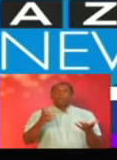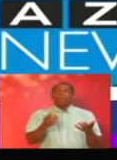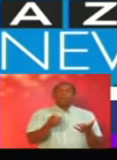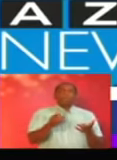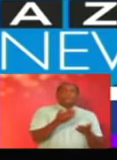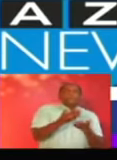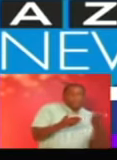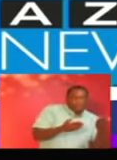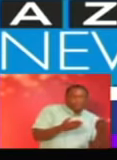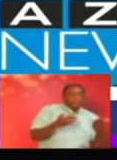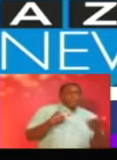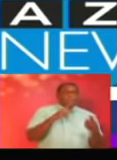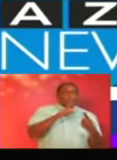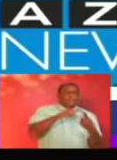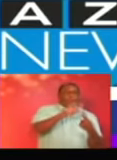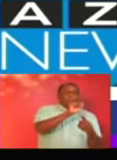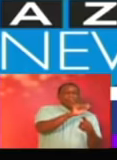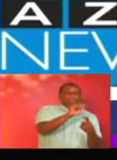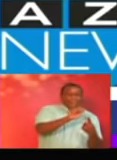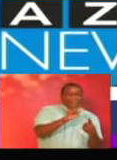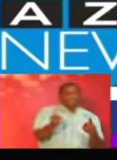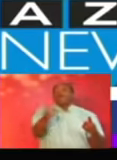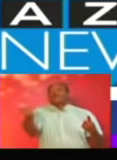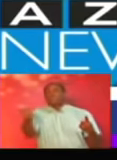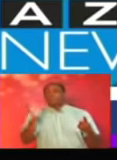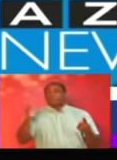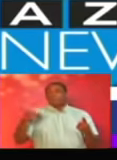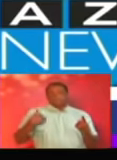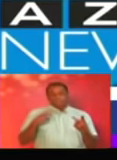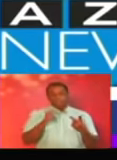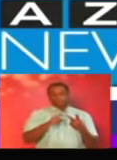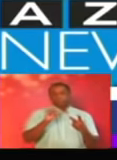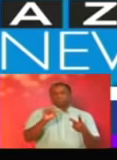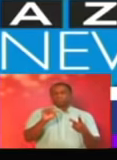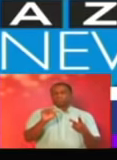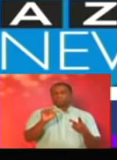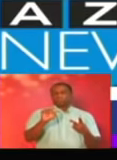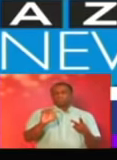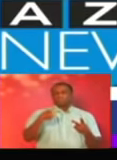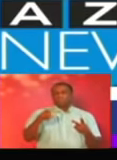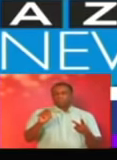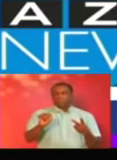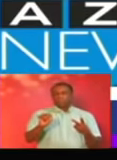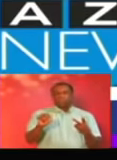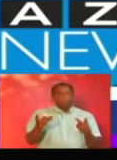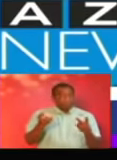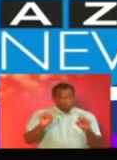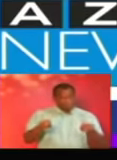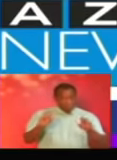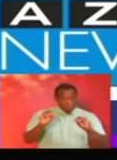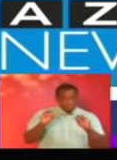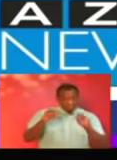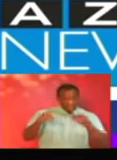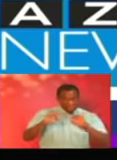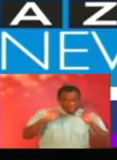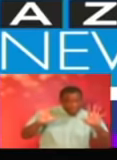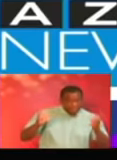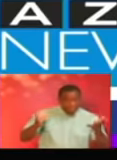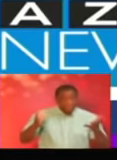can you just clarify, because I'm sure I'm going to get a lot of questions. Can you clarify that there isn't going to be any mixing of